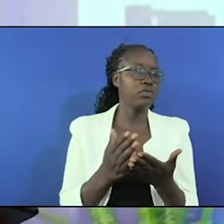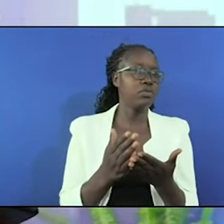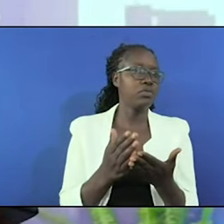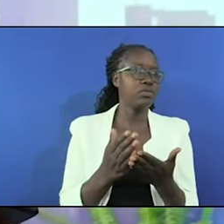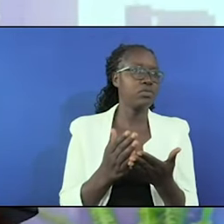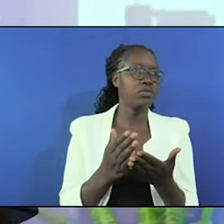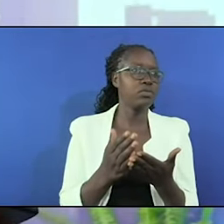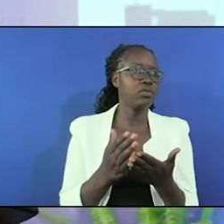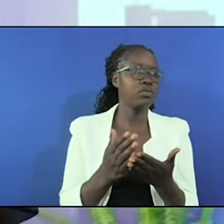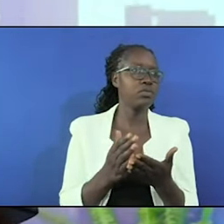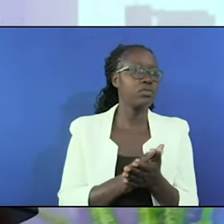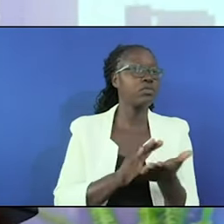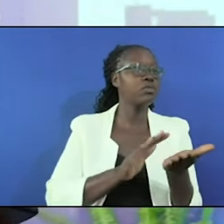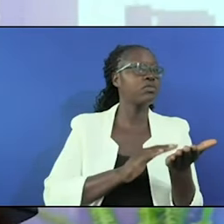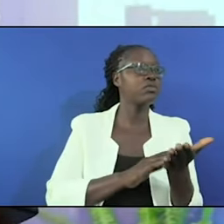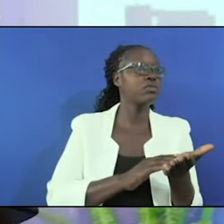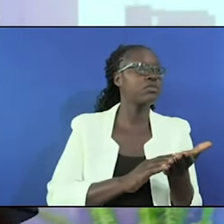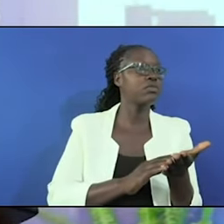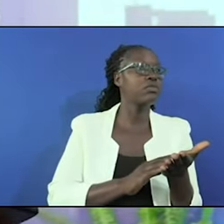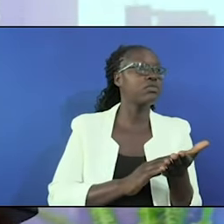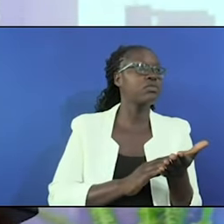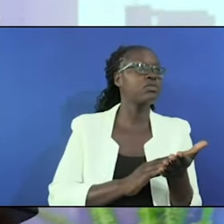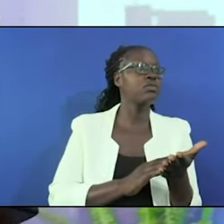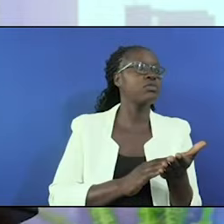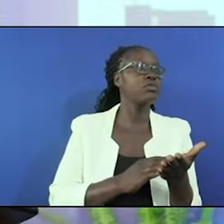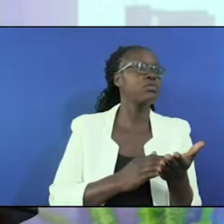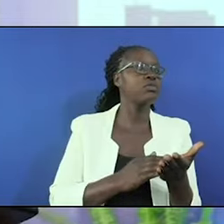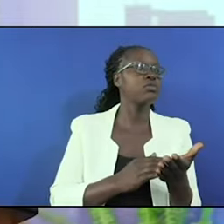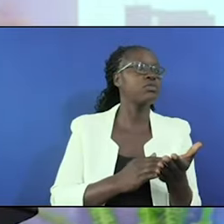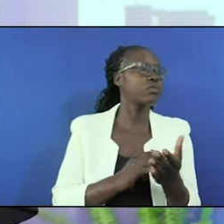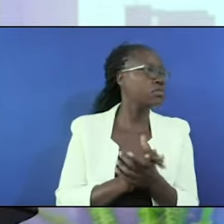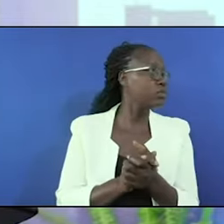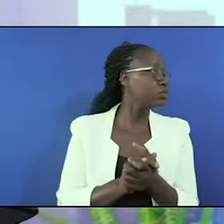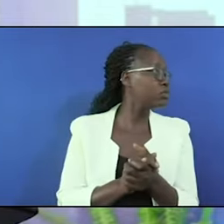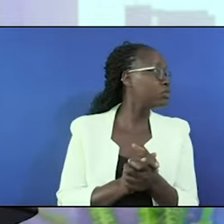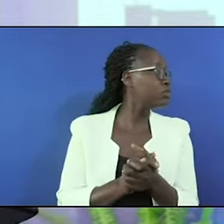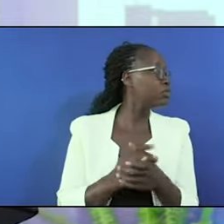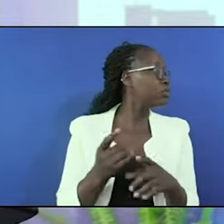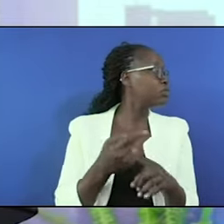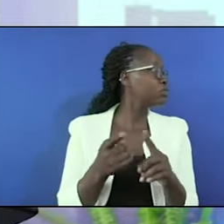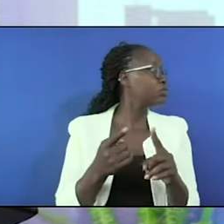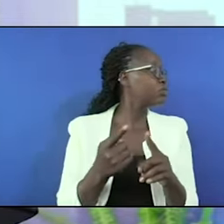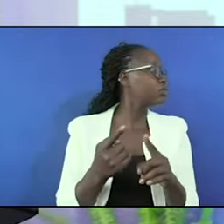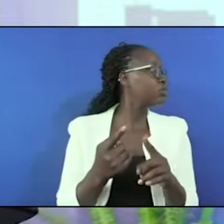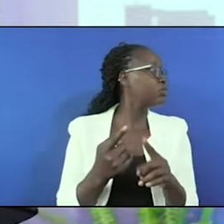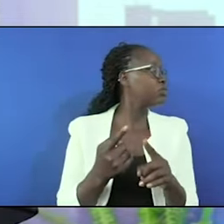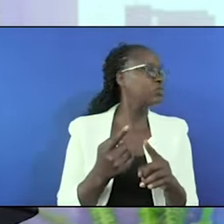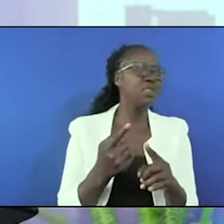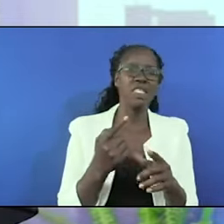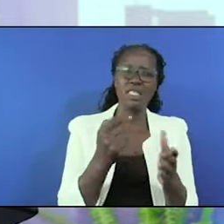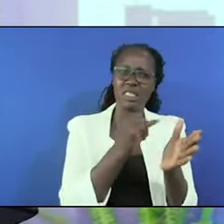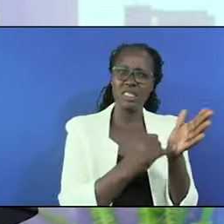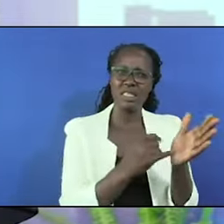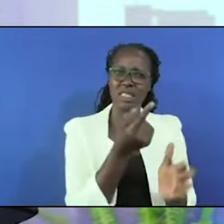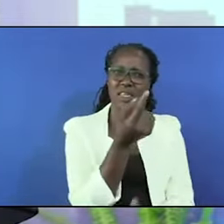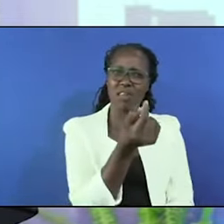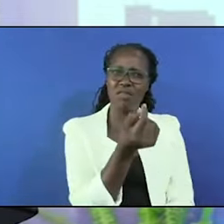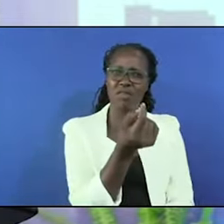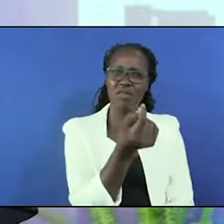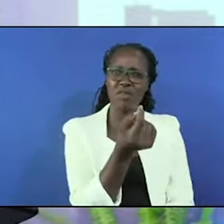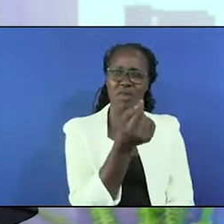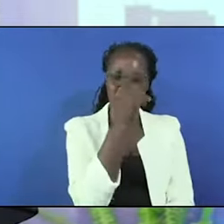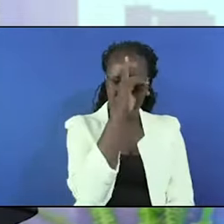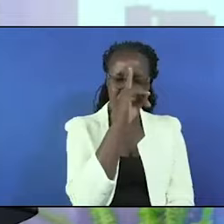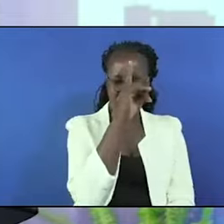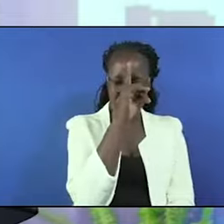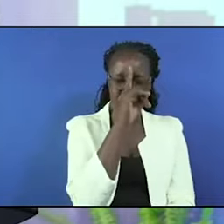He would recommend that we get as much. But only just a handful of you are